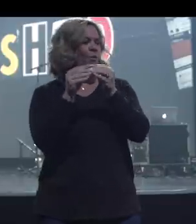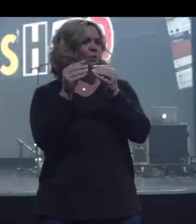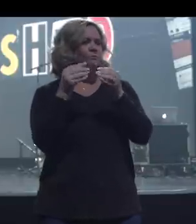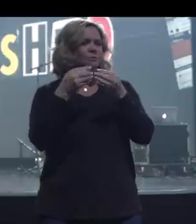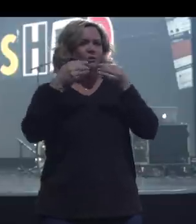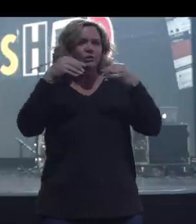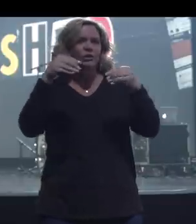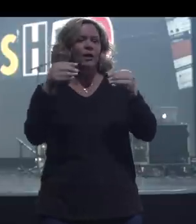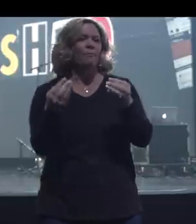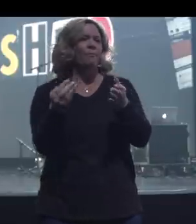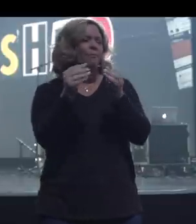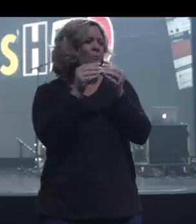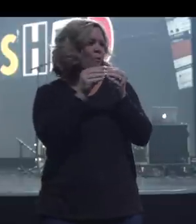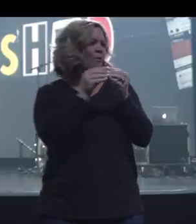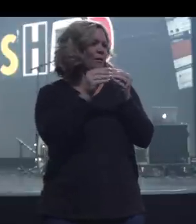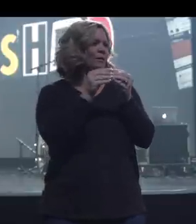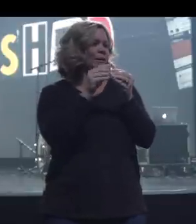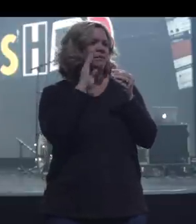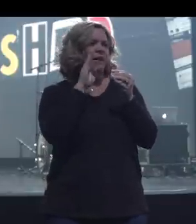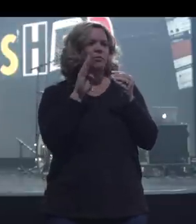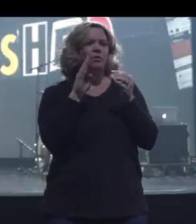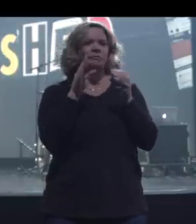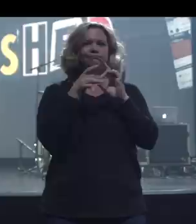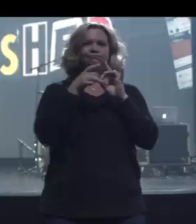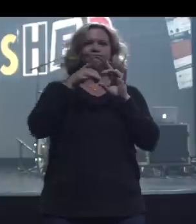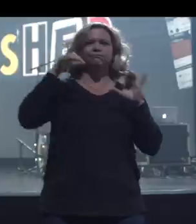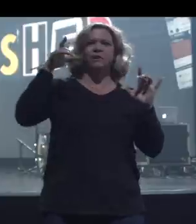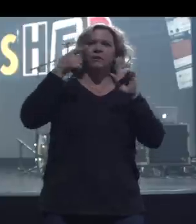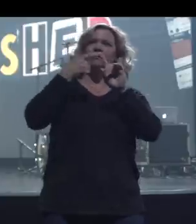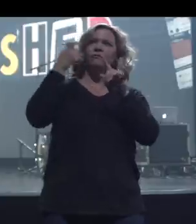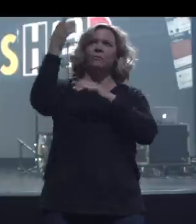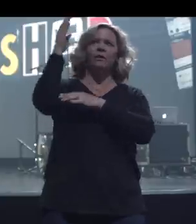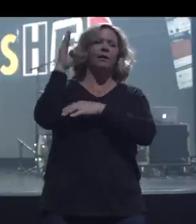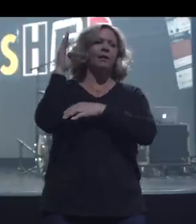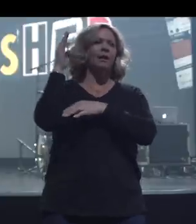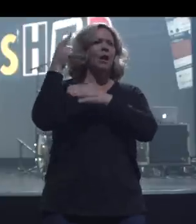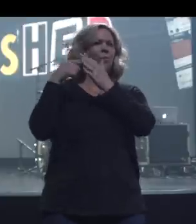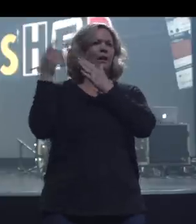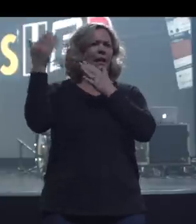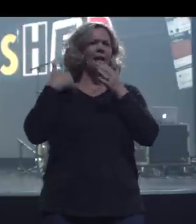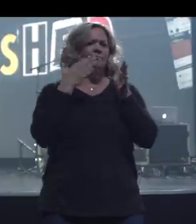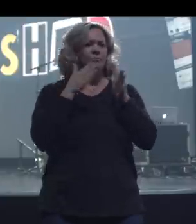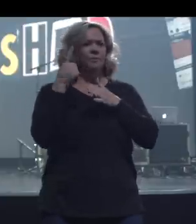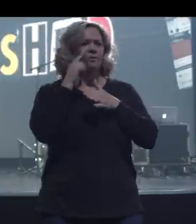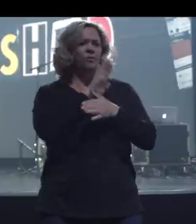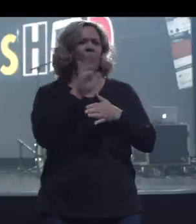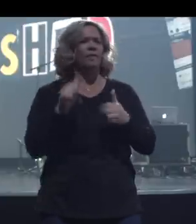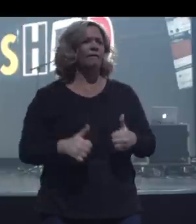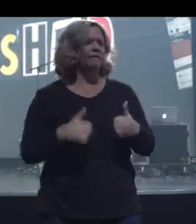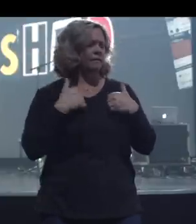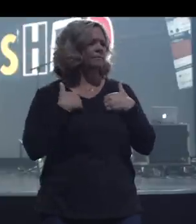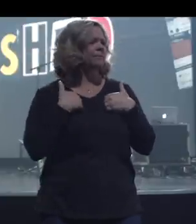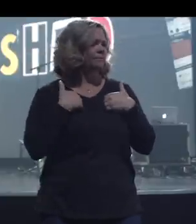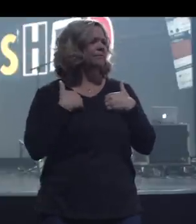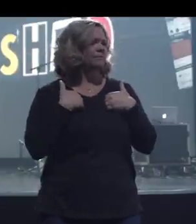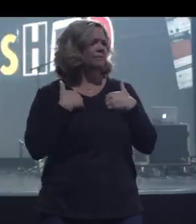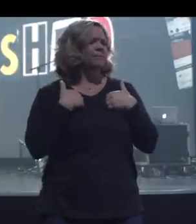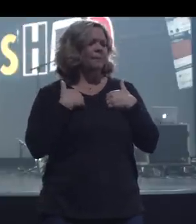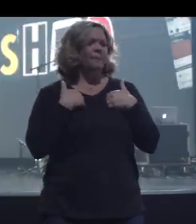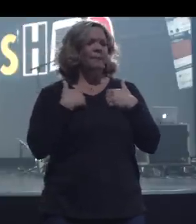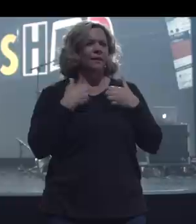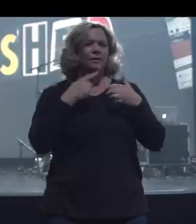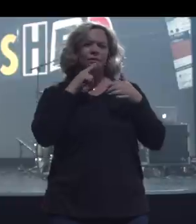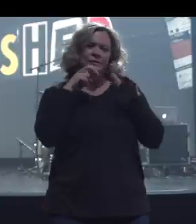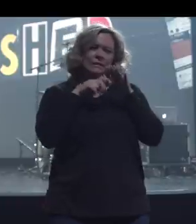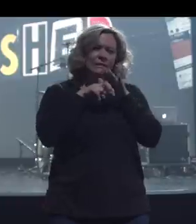God has for your life? And what's beautiful about scripture to me is how much it speaks into this very issue in